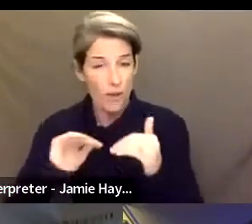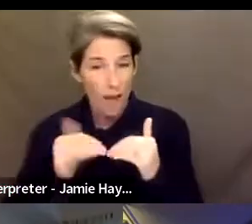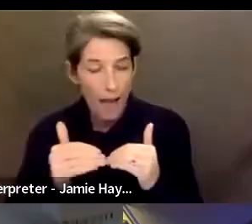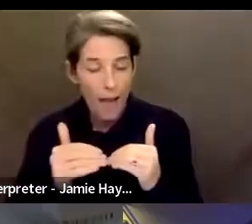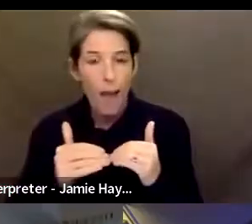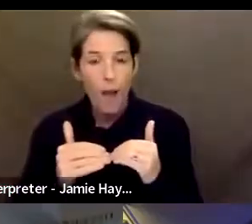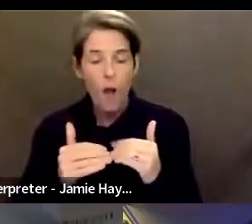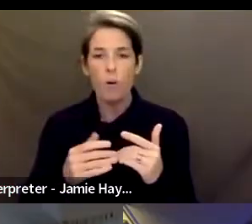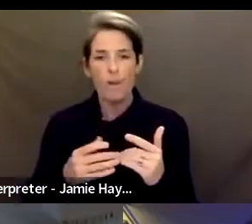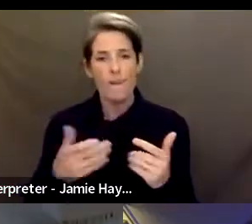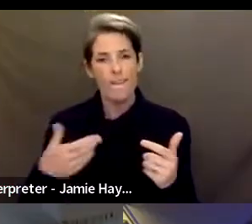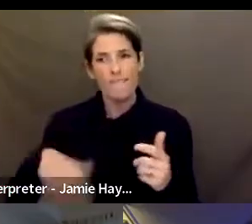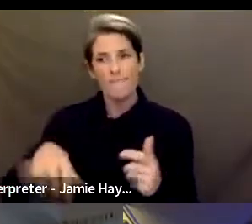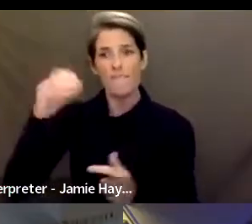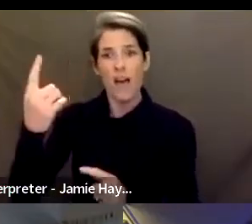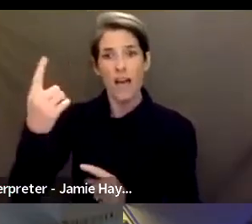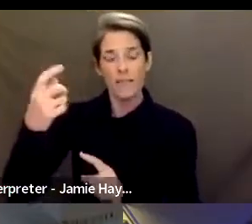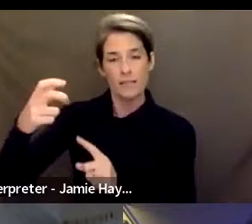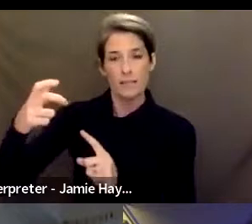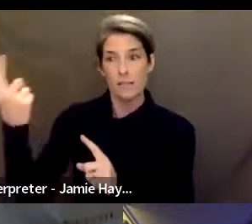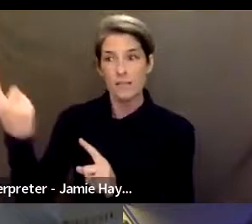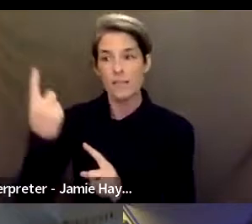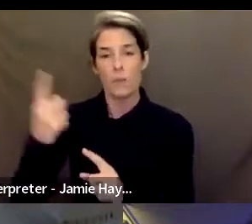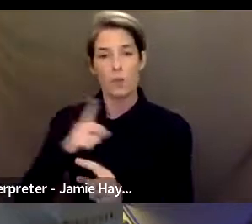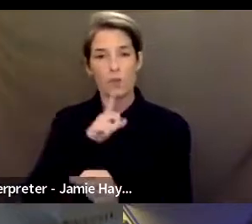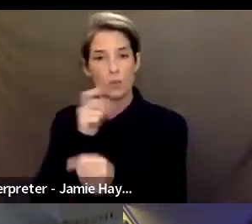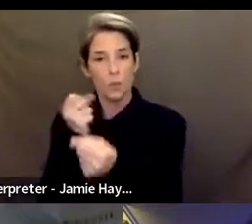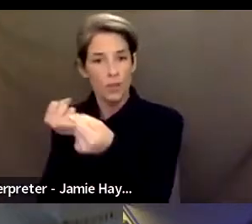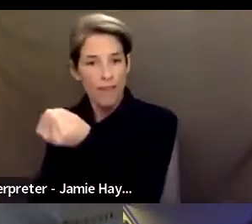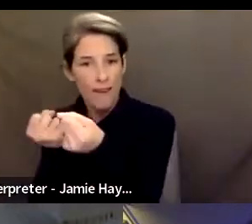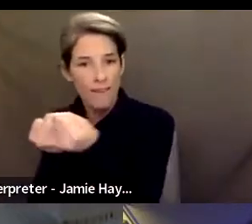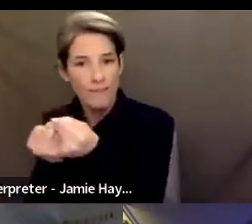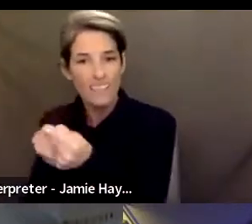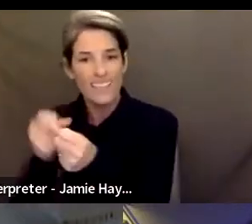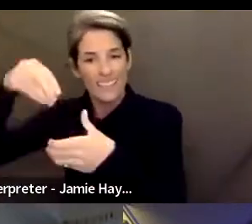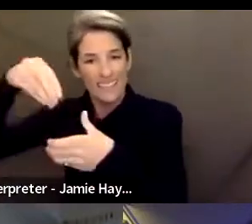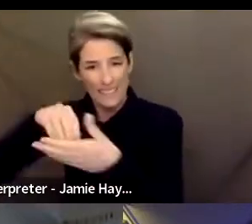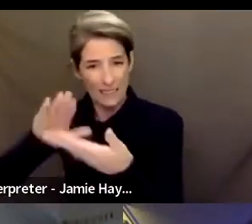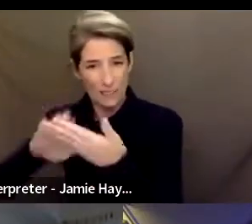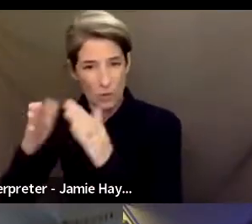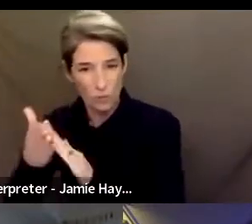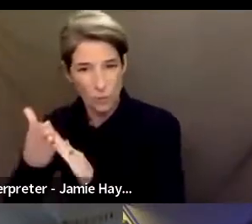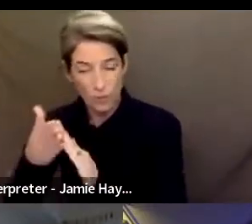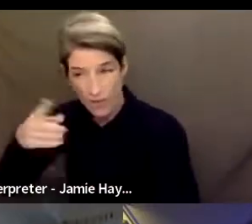within that community who cares, who knows, and who